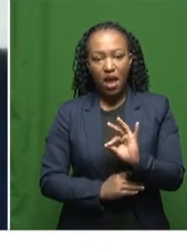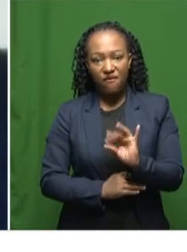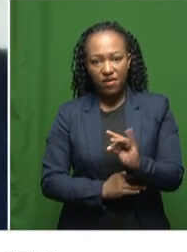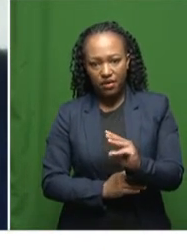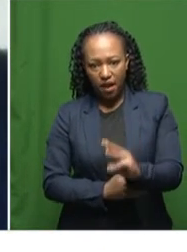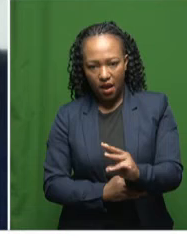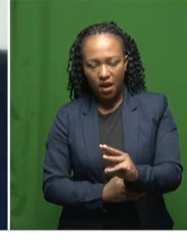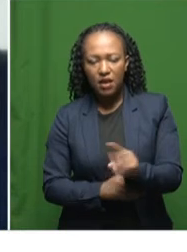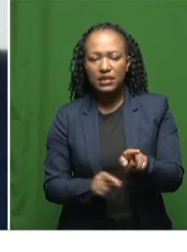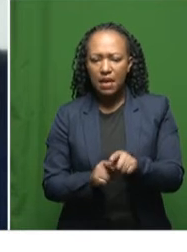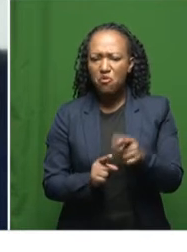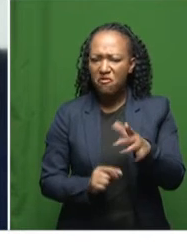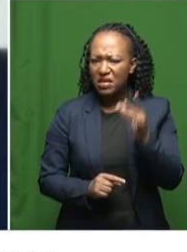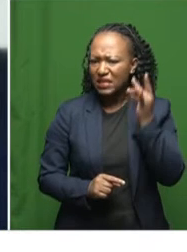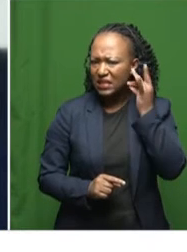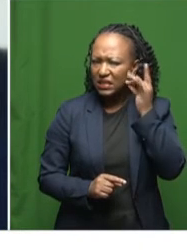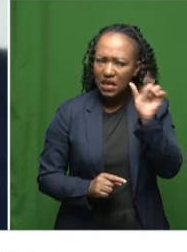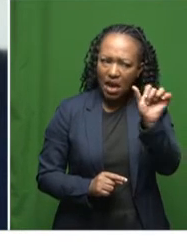also heard from other